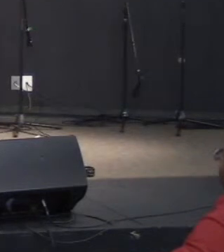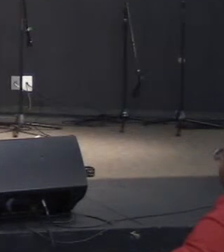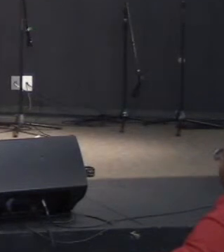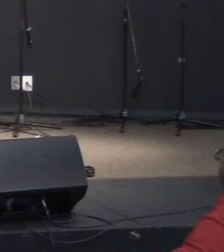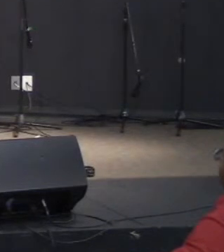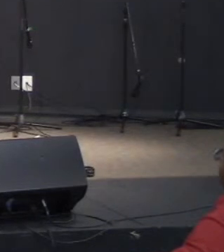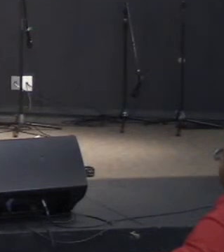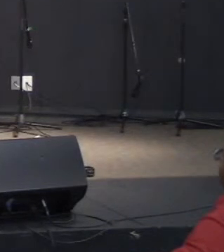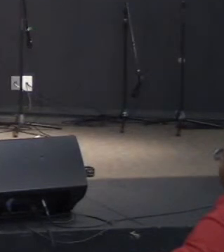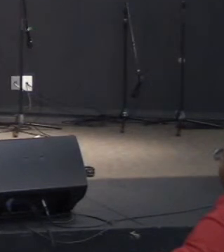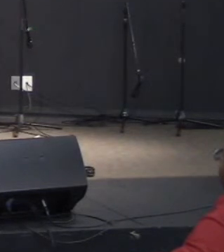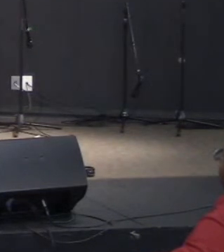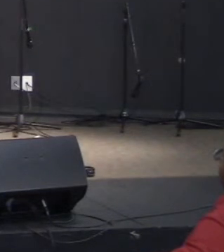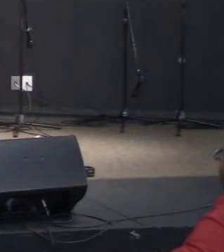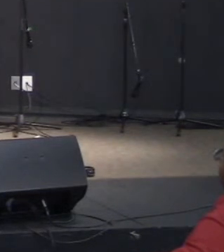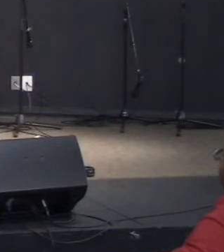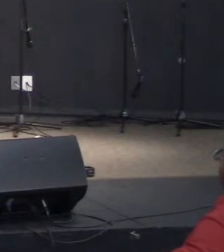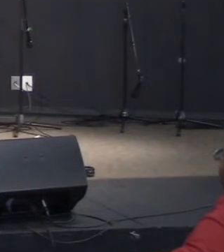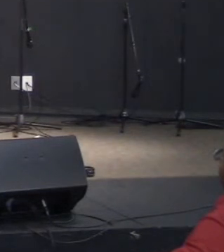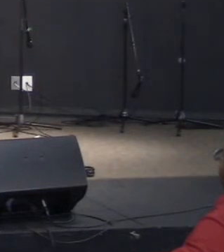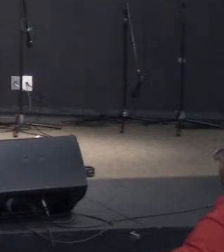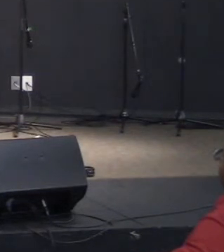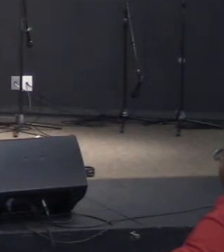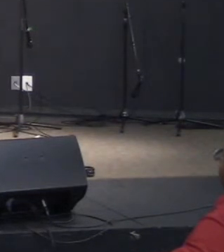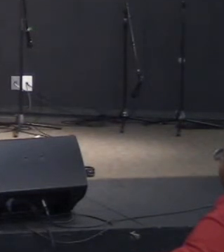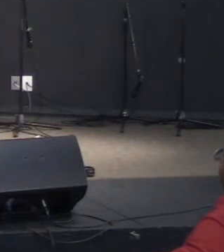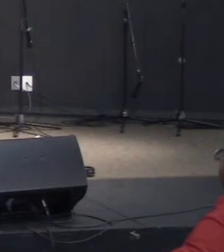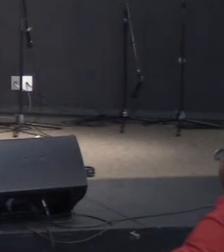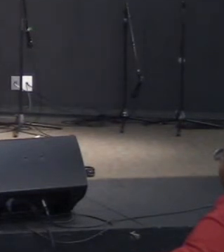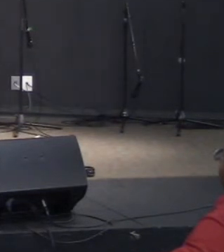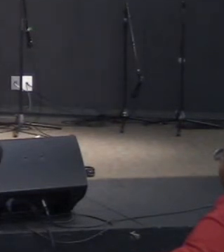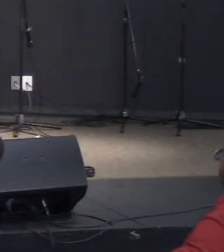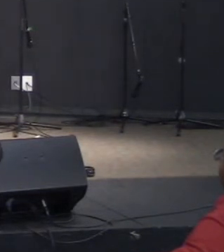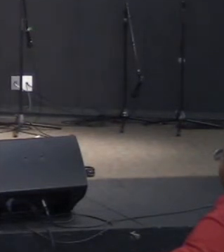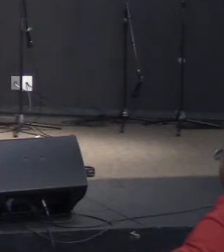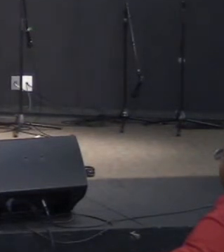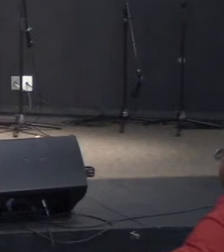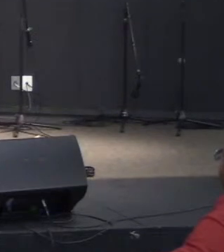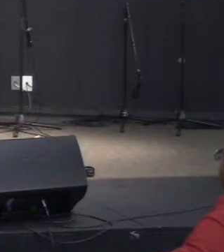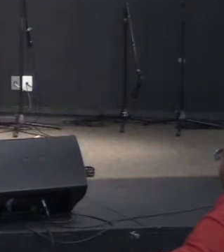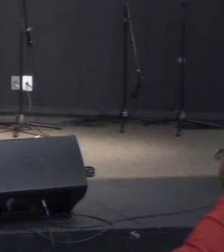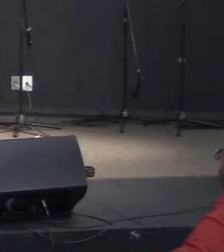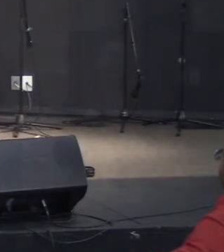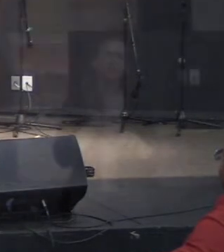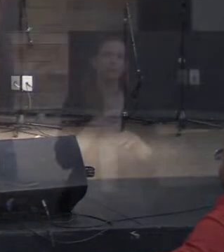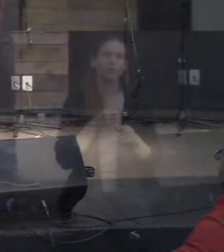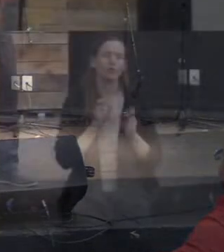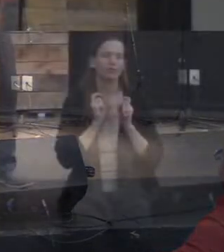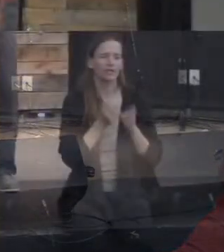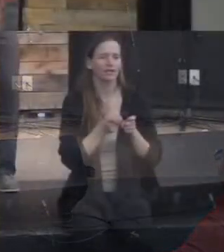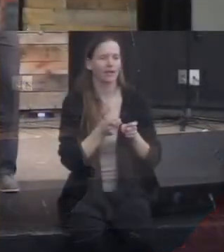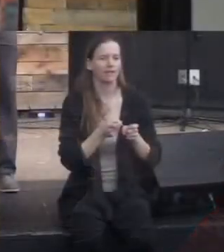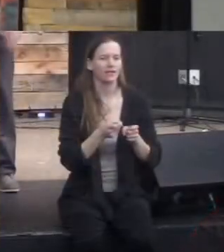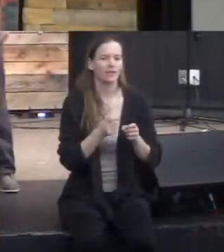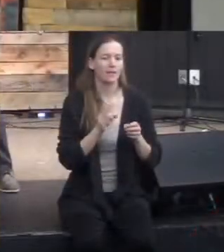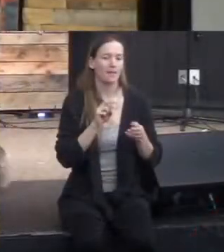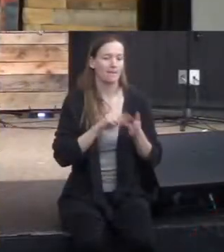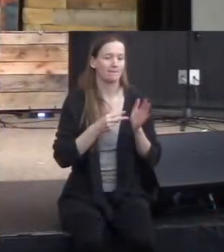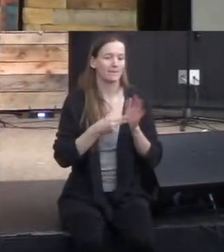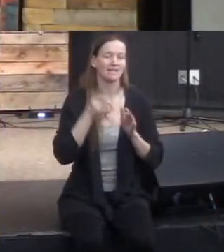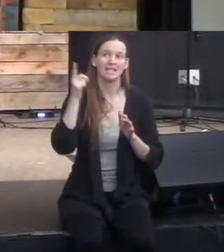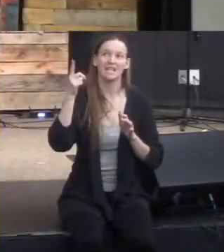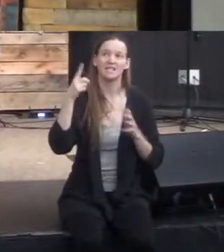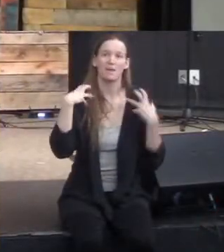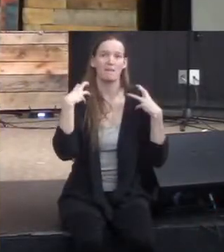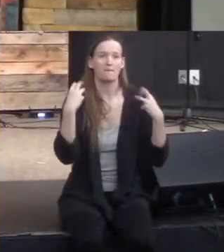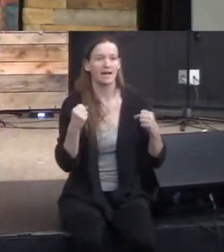If God is this incredible vision of what we were given last week, he is mighty, he is awesome, he is sovereign, then he's